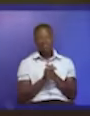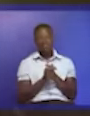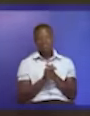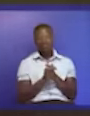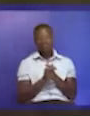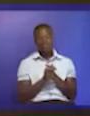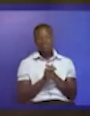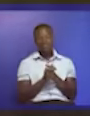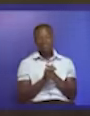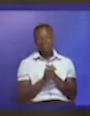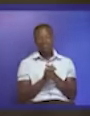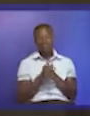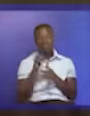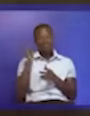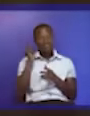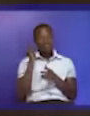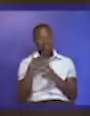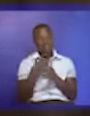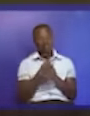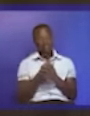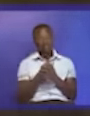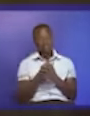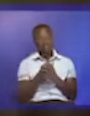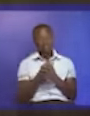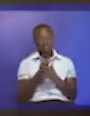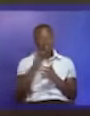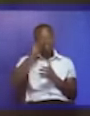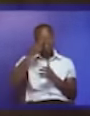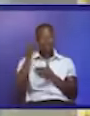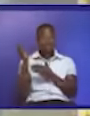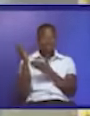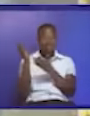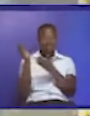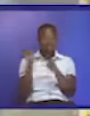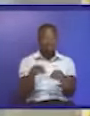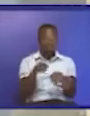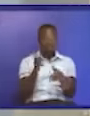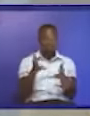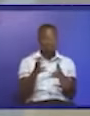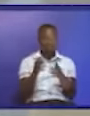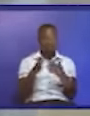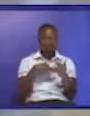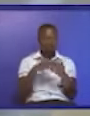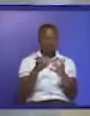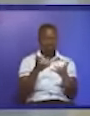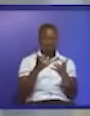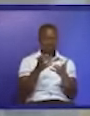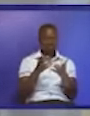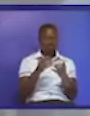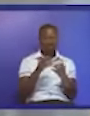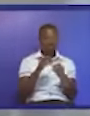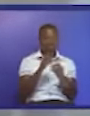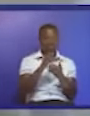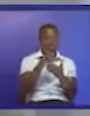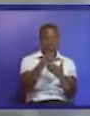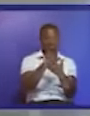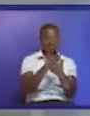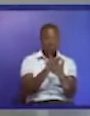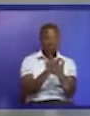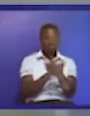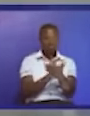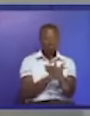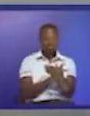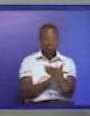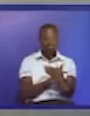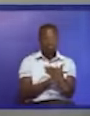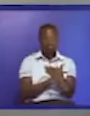to instructions. You are coming here tomorrow and you are writing everything that has mocked God in your